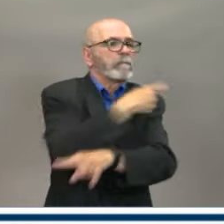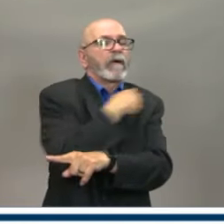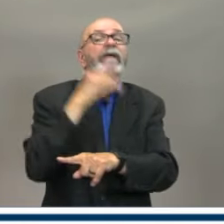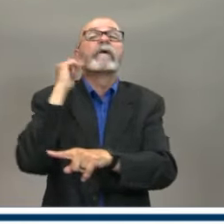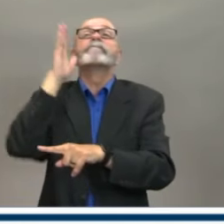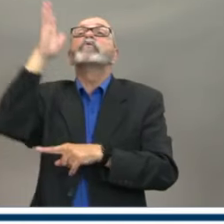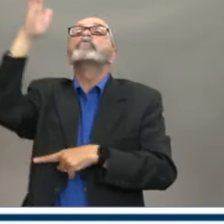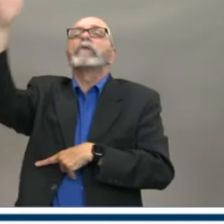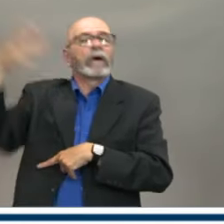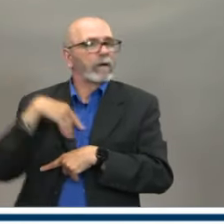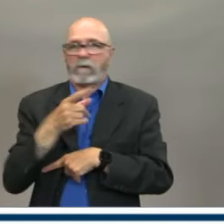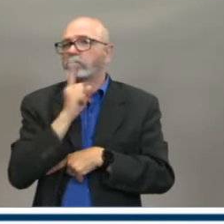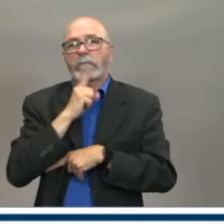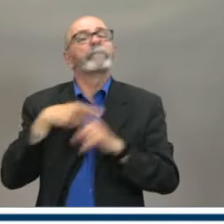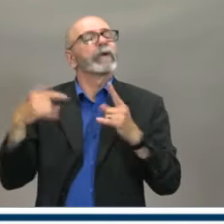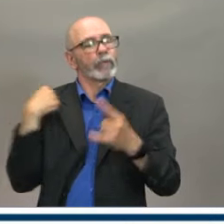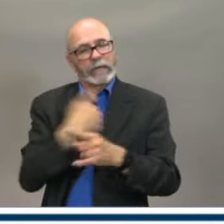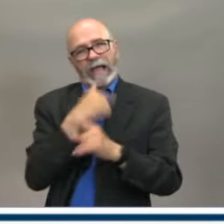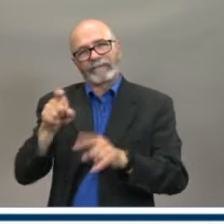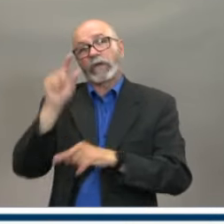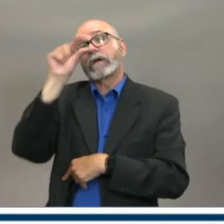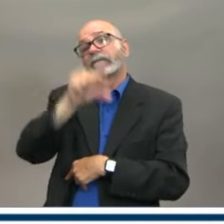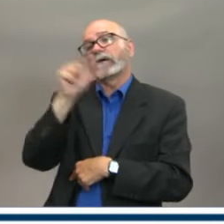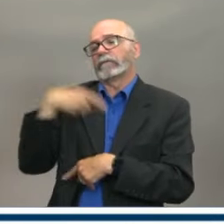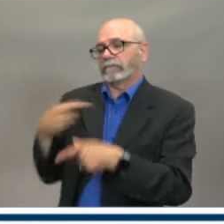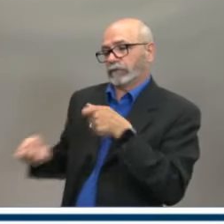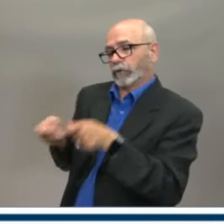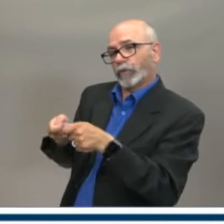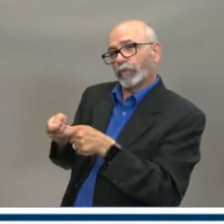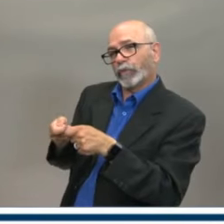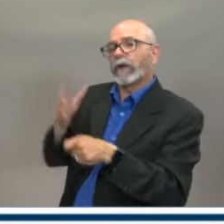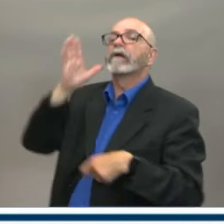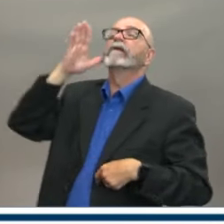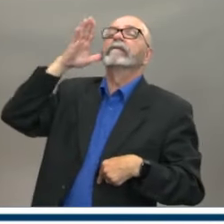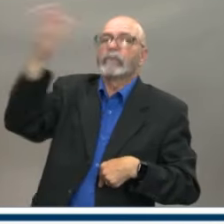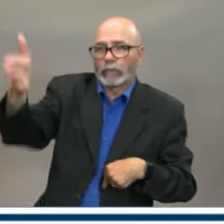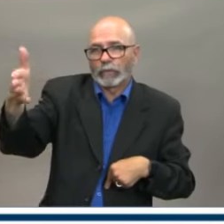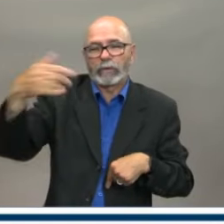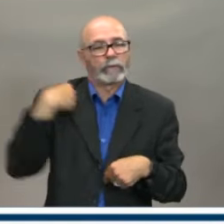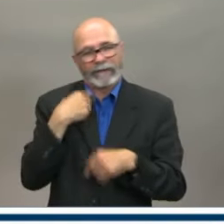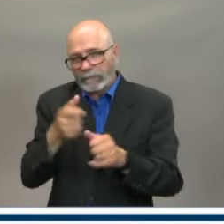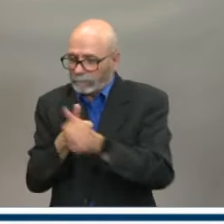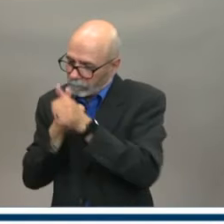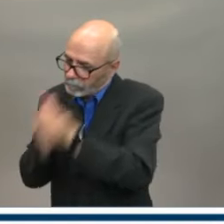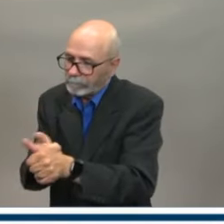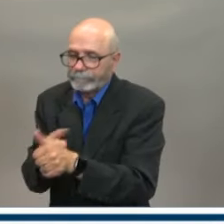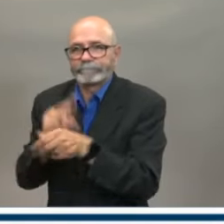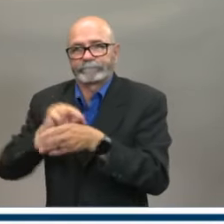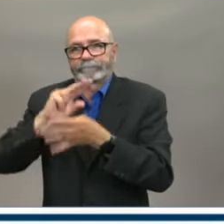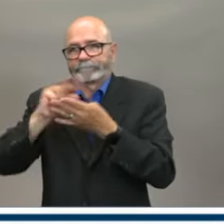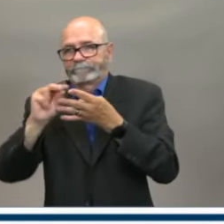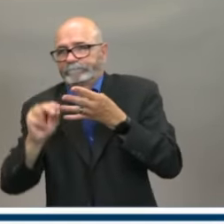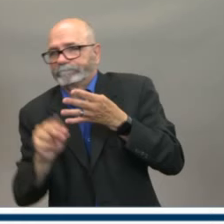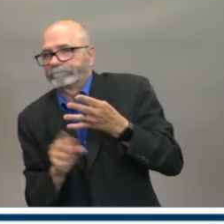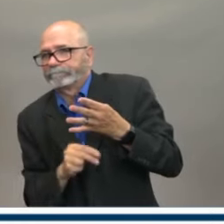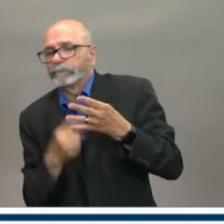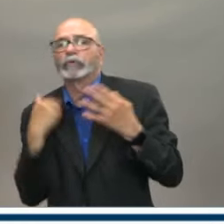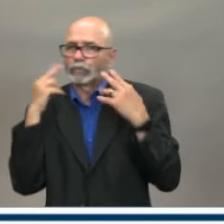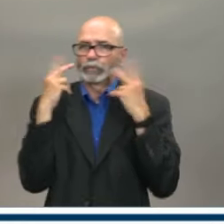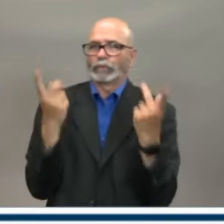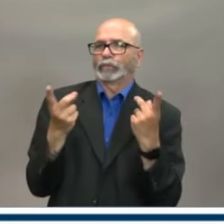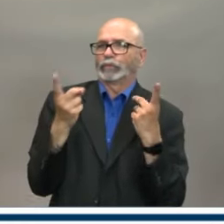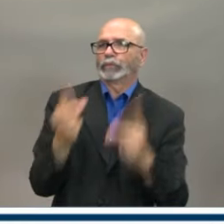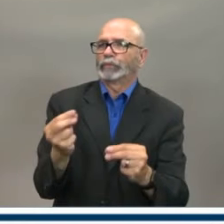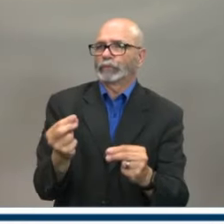with. And we'll continue down that process. And it's important to note, it's up to $10 million. If